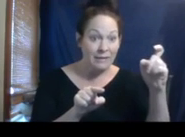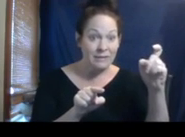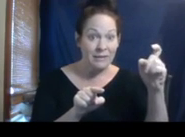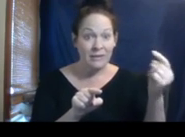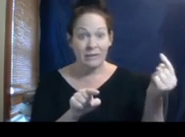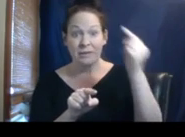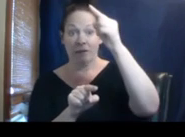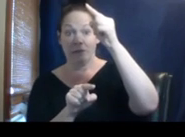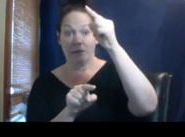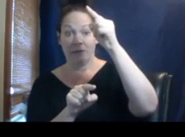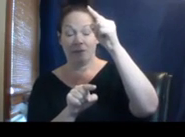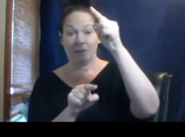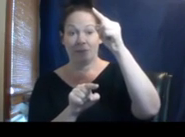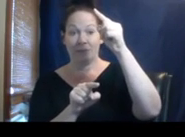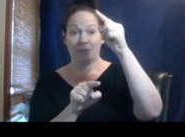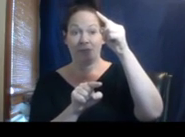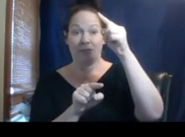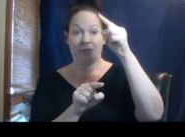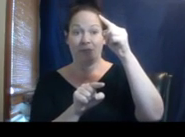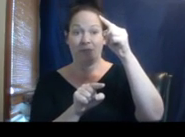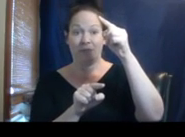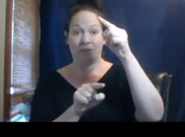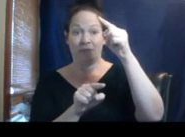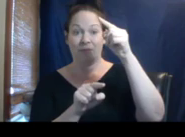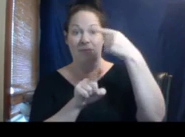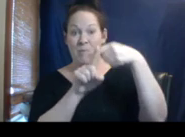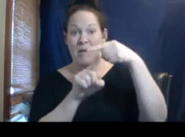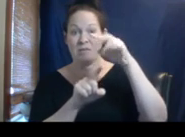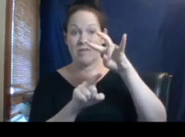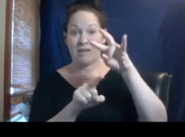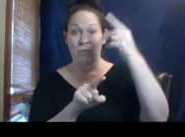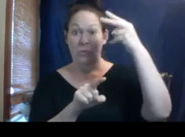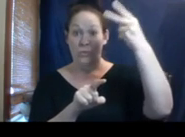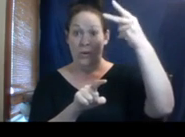x is a positive x squared.